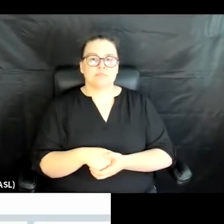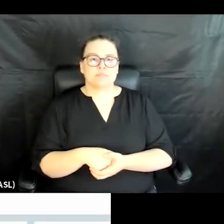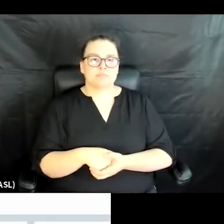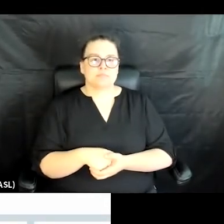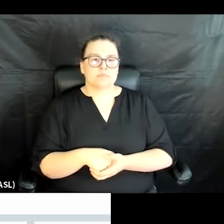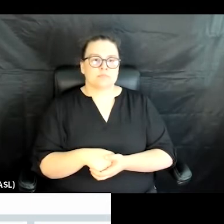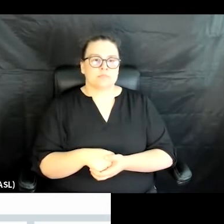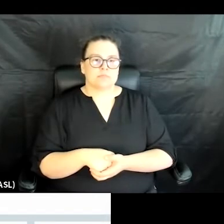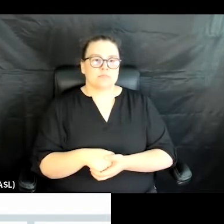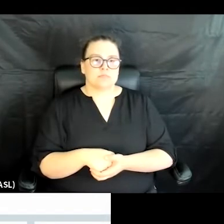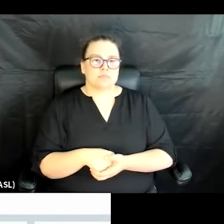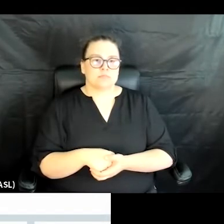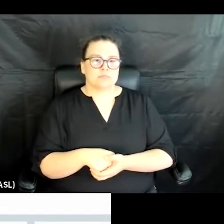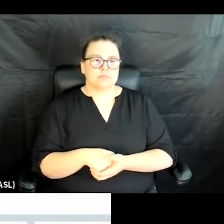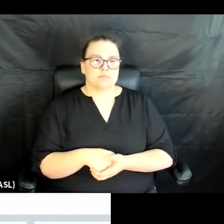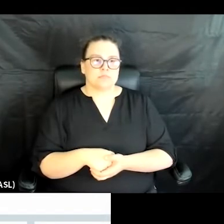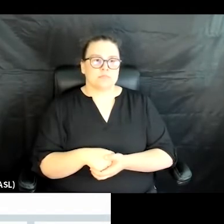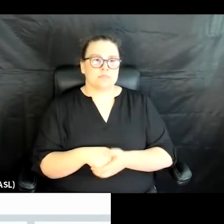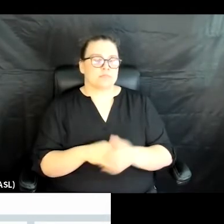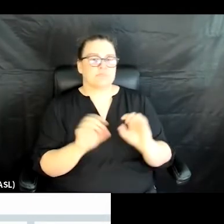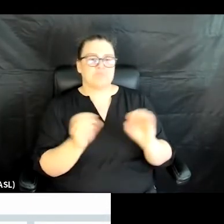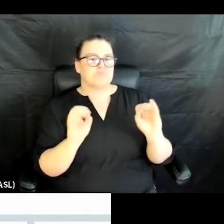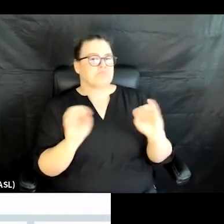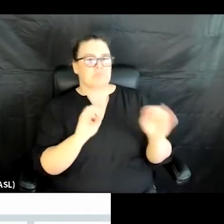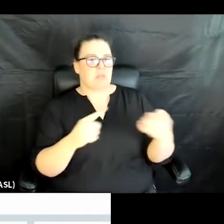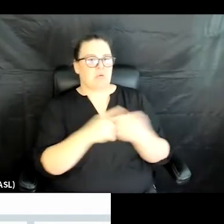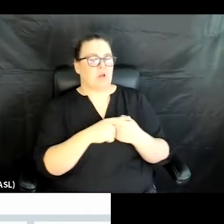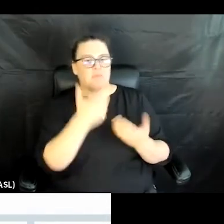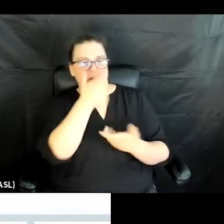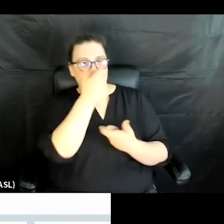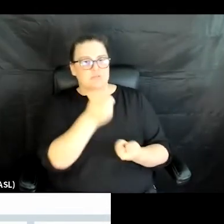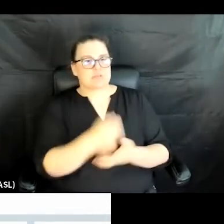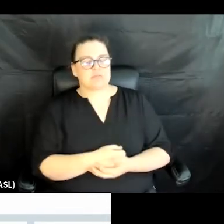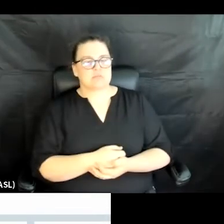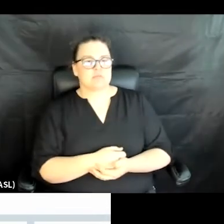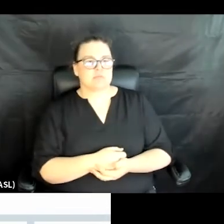Neither Dr. Lawrence nor I have any conflict of interest. Next slide.